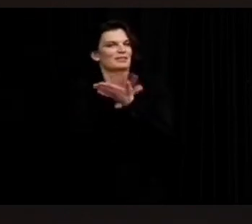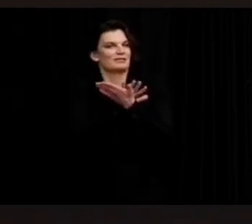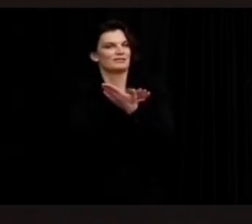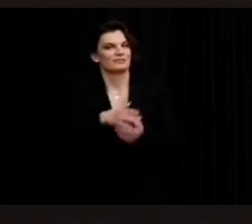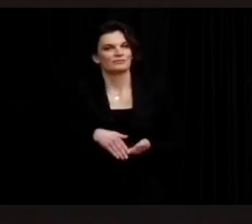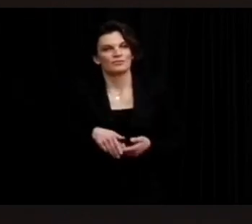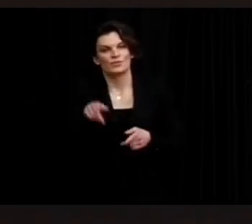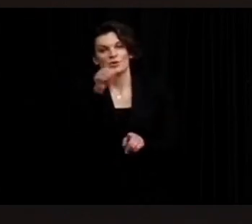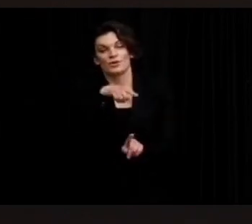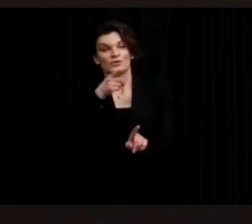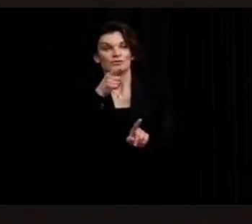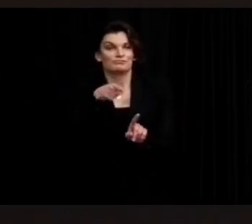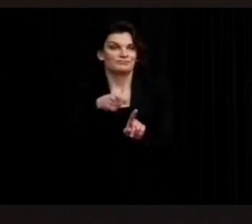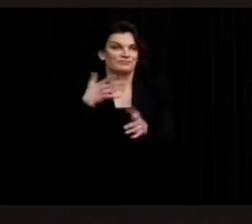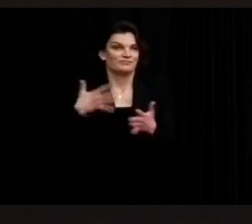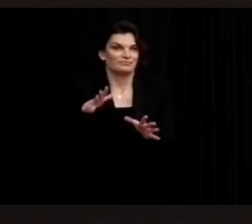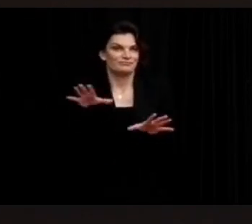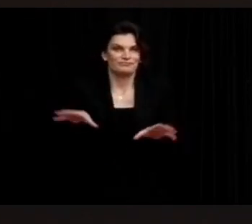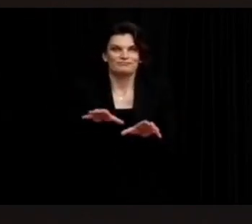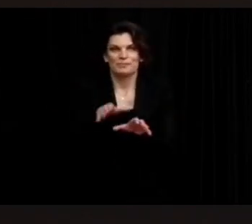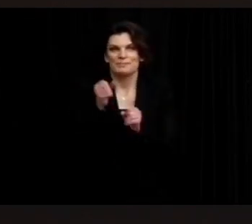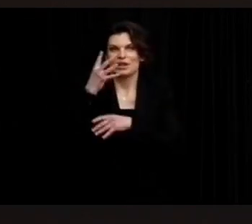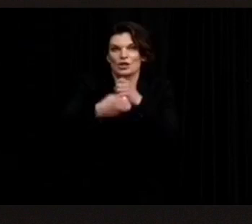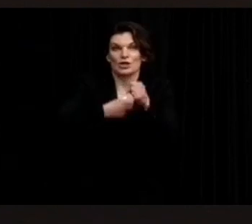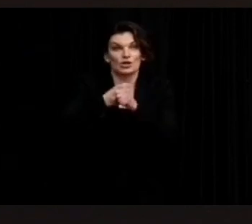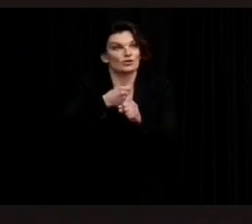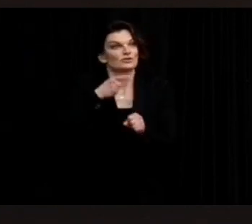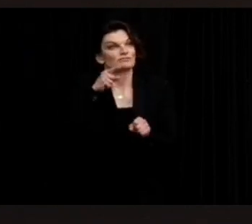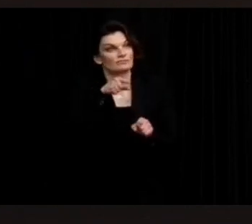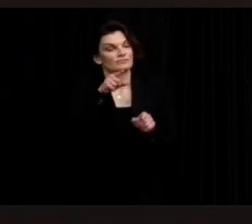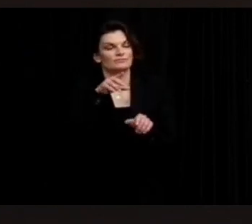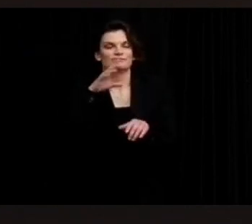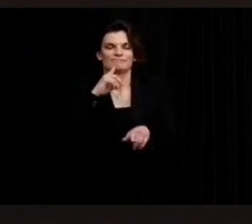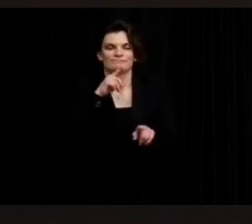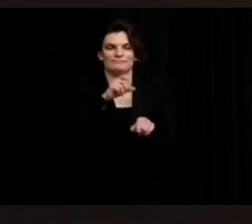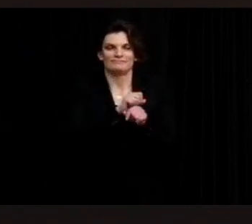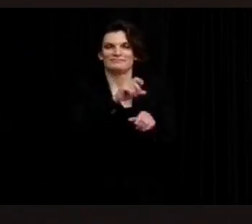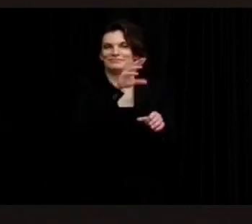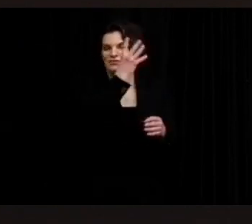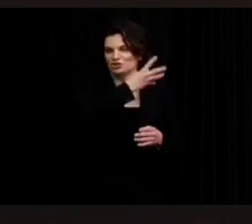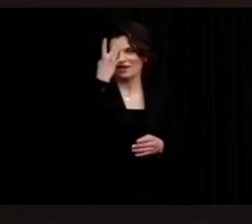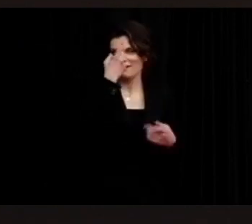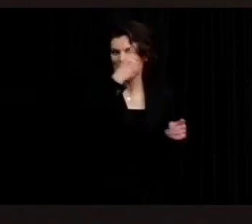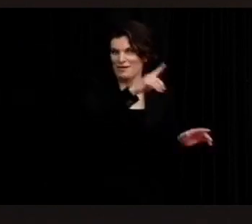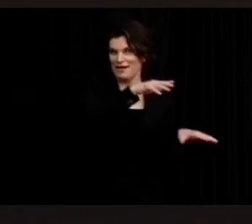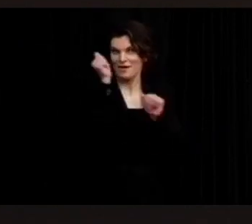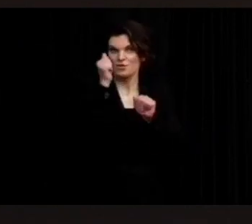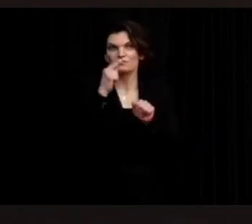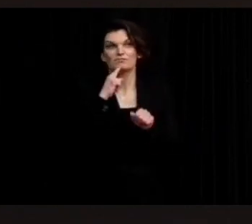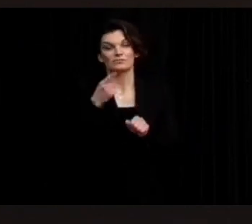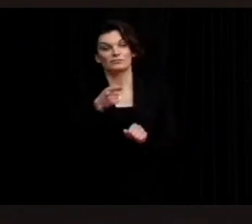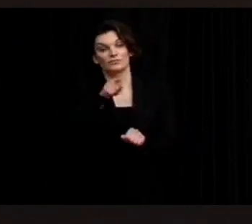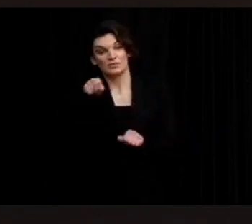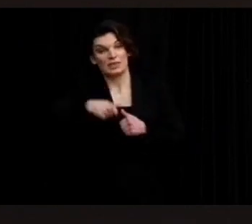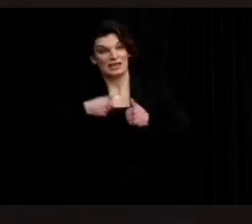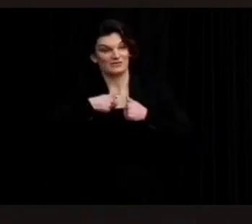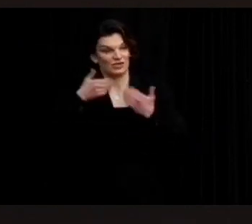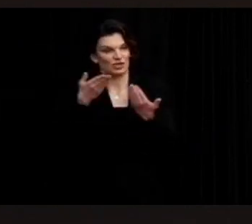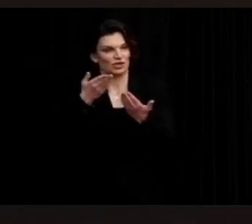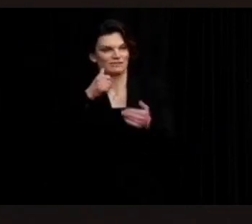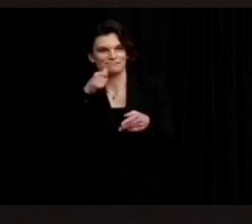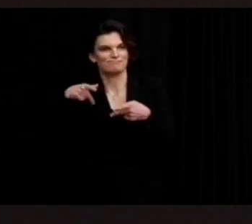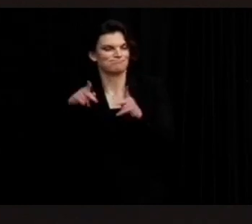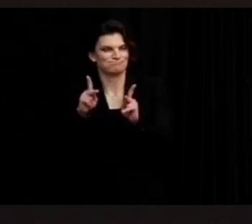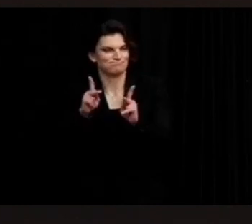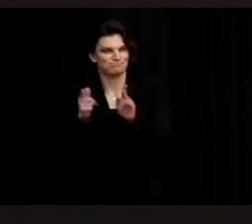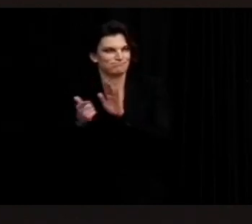treated differently decades after re-entering society. Disabled Michiganders were told their legally